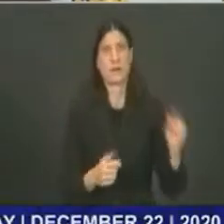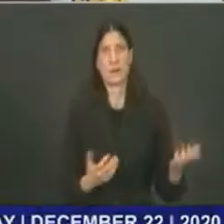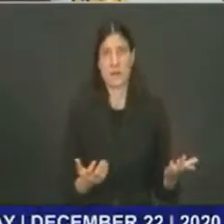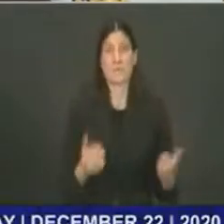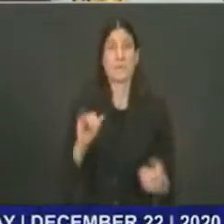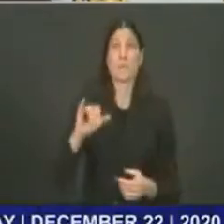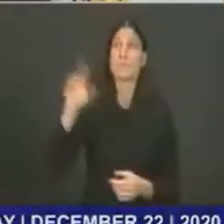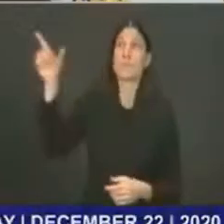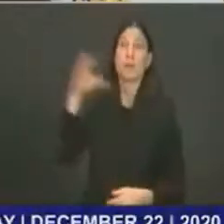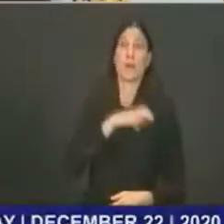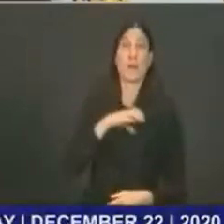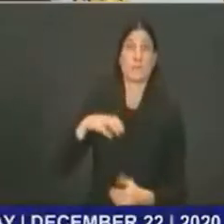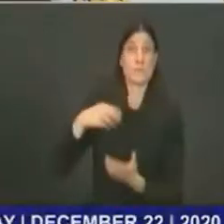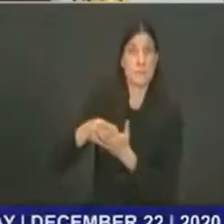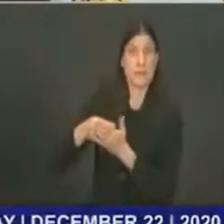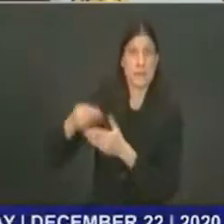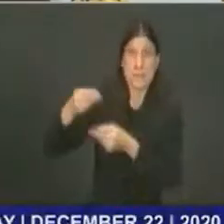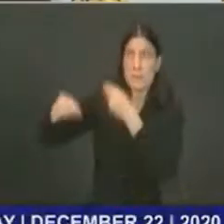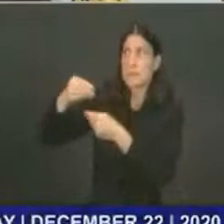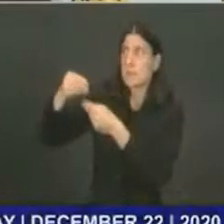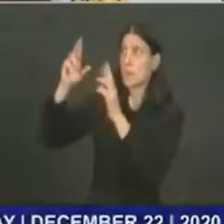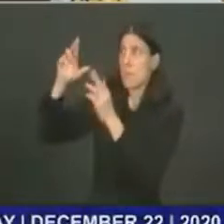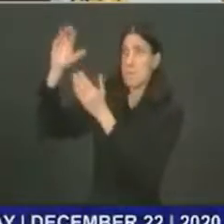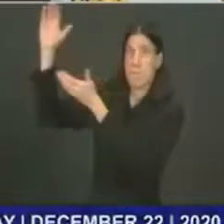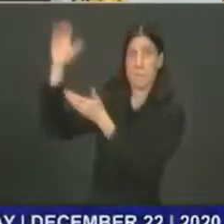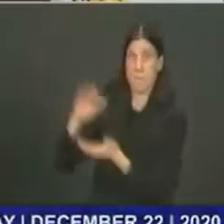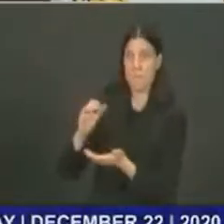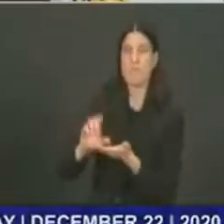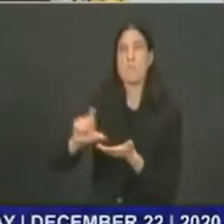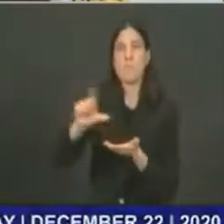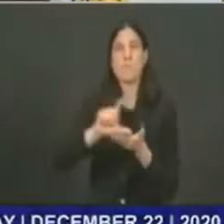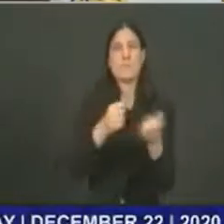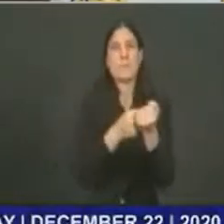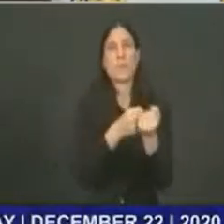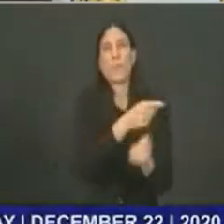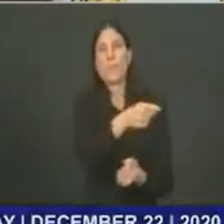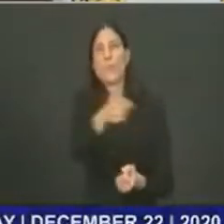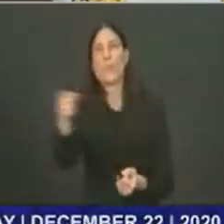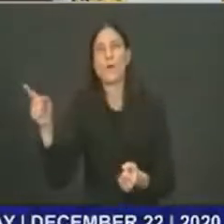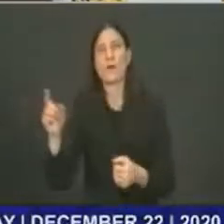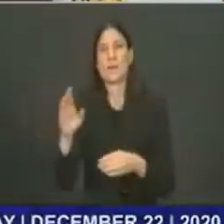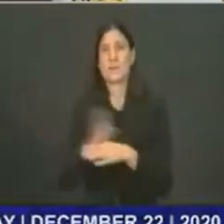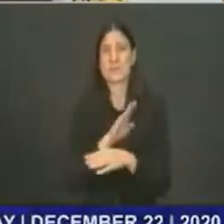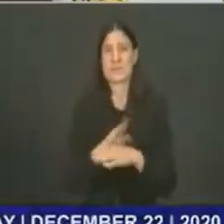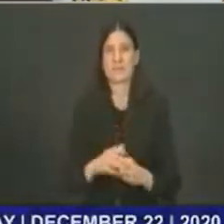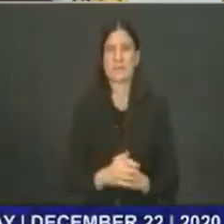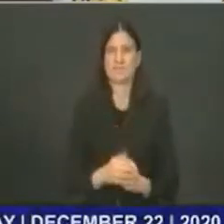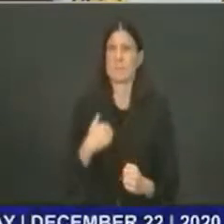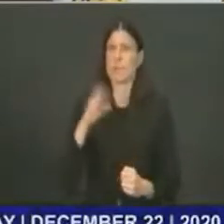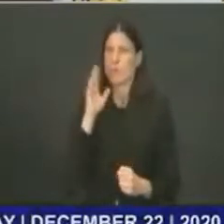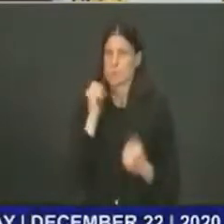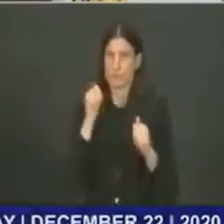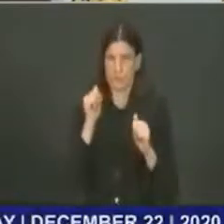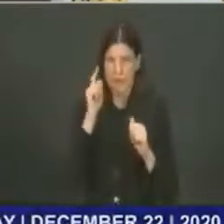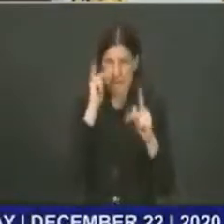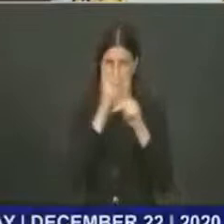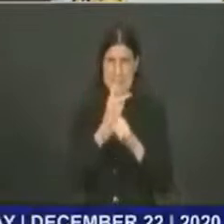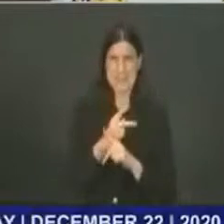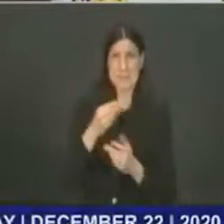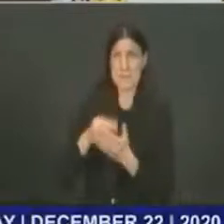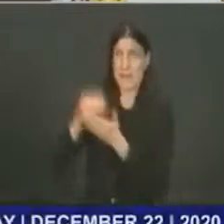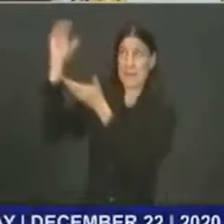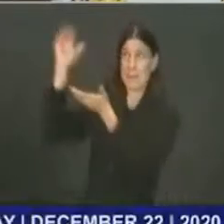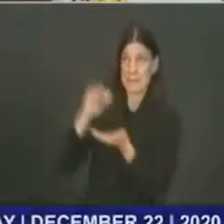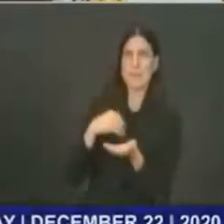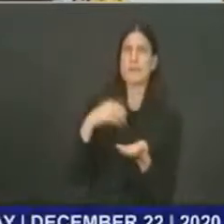able to use to help these businesses. And I can promise them I'm going to be as creative as possible to find every penny that I can to get out the door to